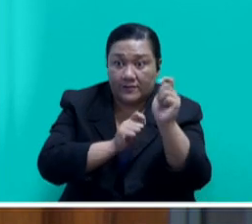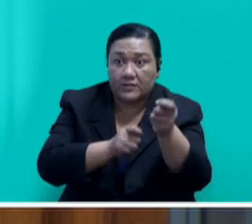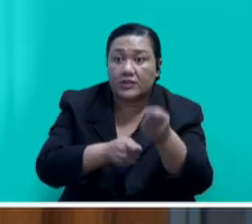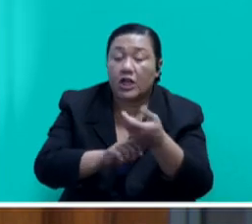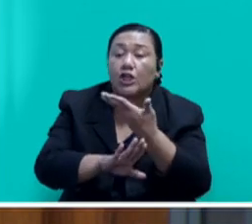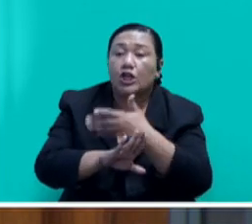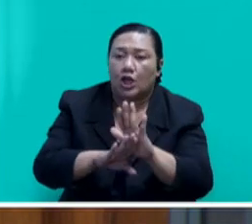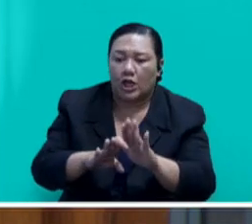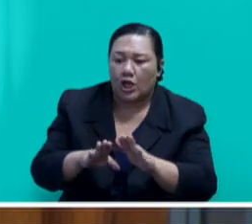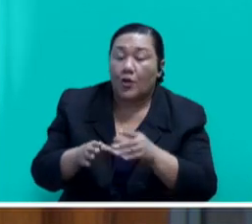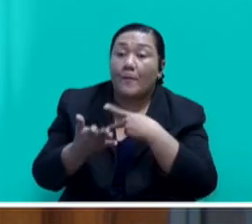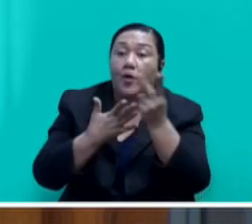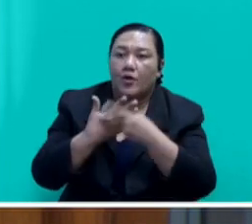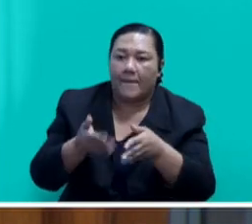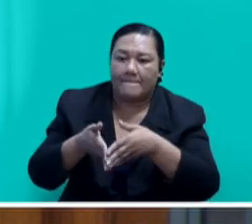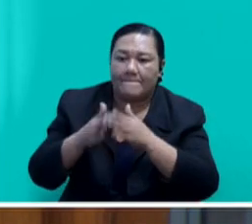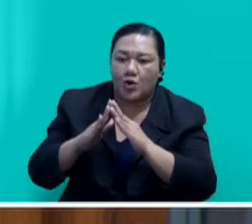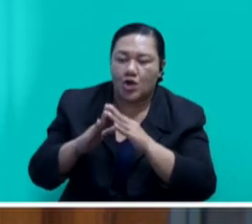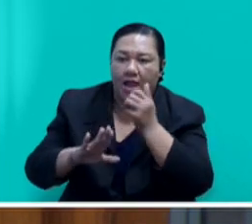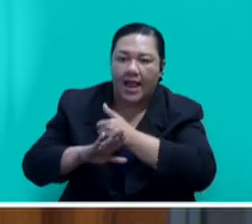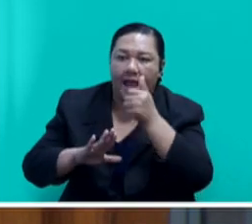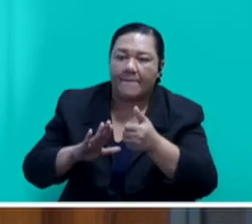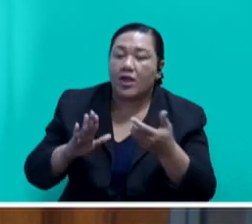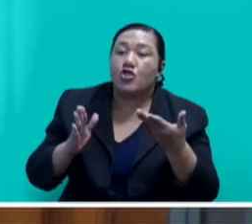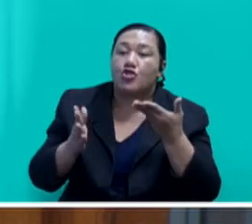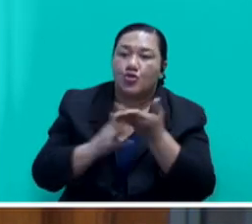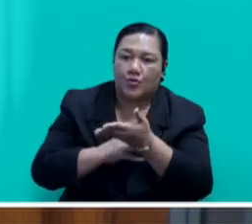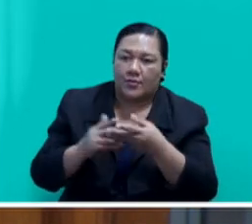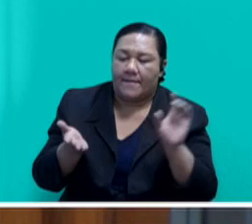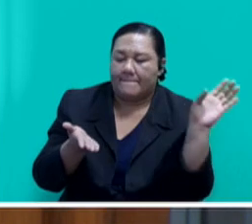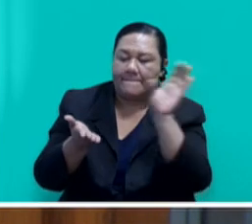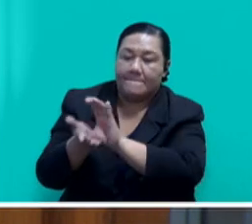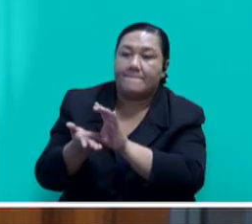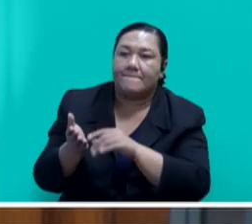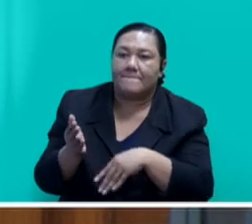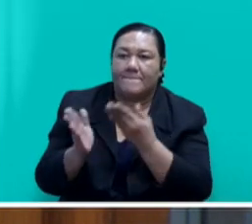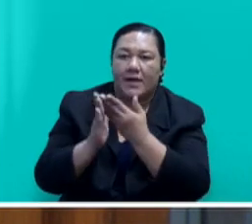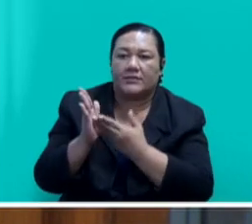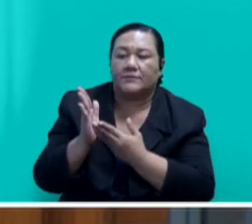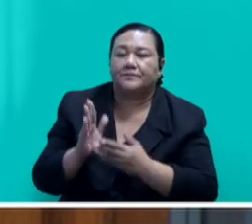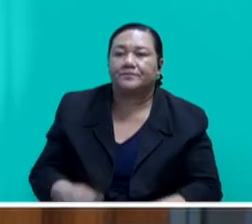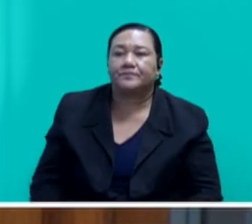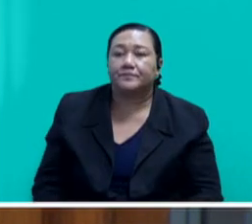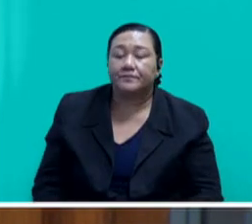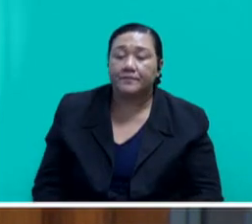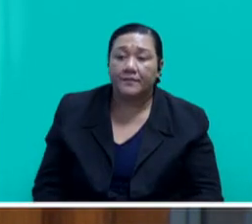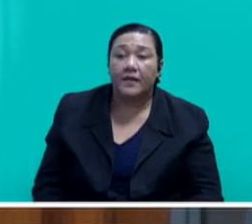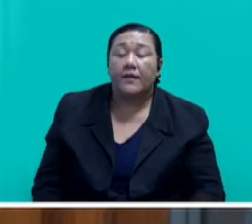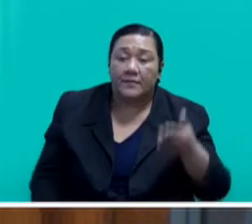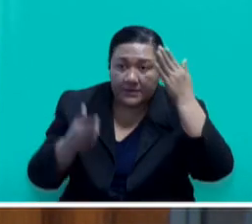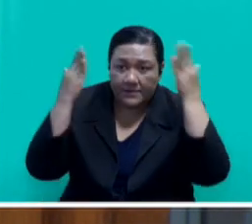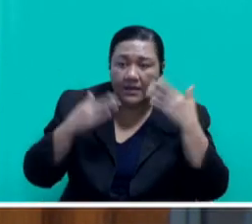introduced by the coalition government through this budget. Mr. Speaker, sir, allow me to speak on